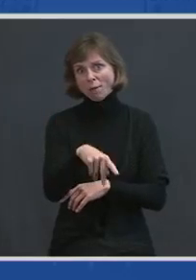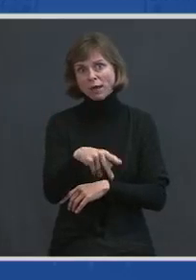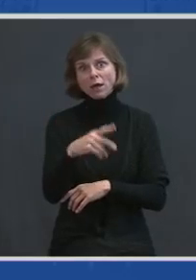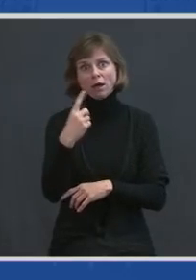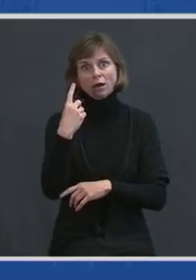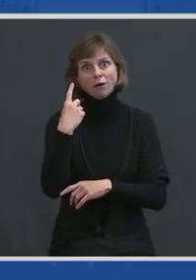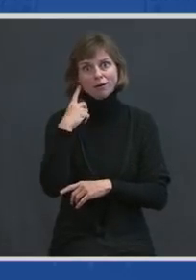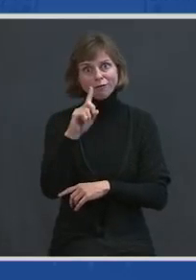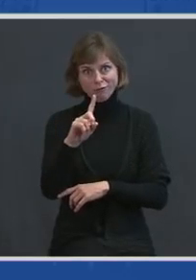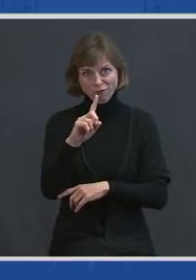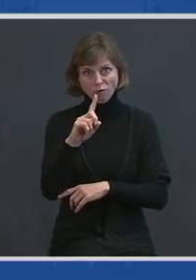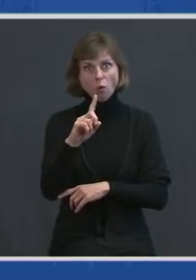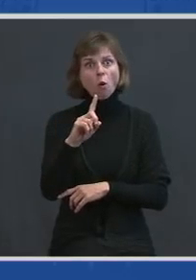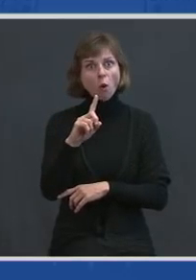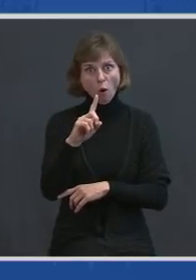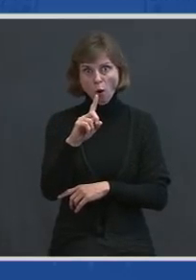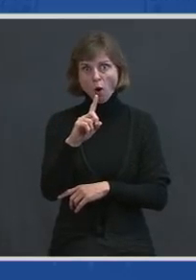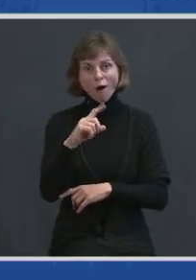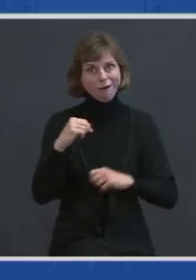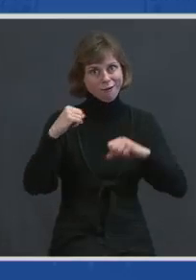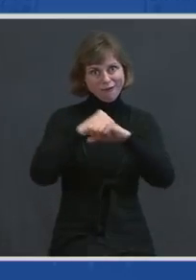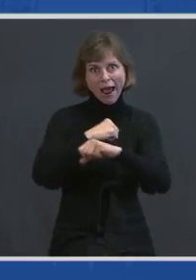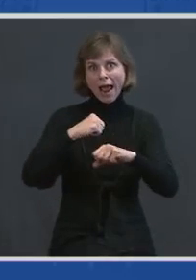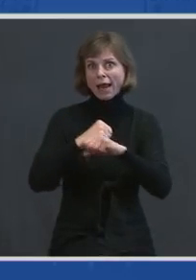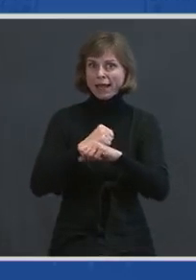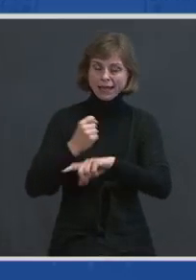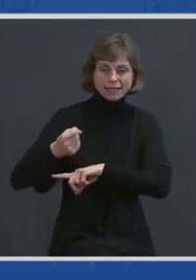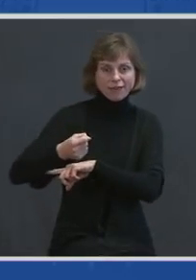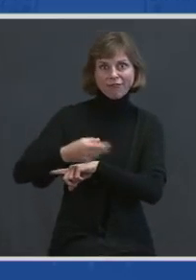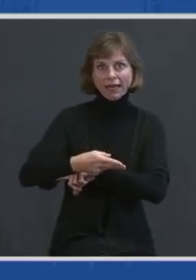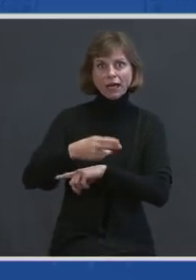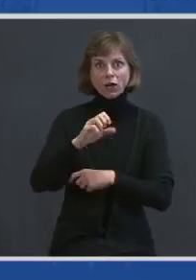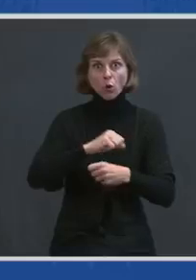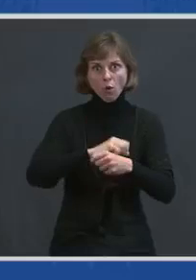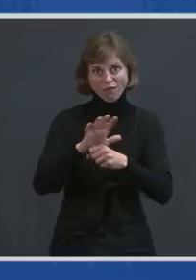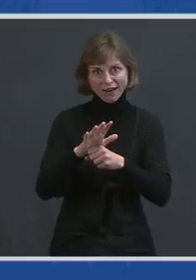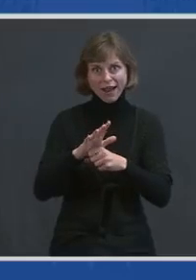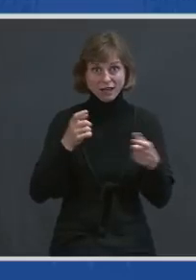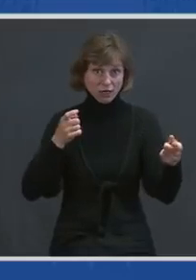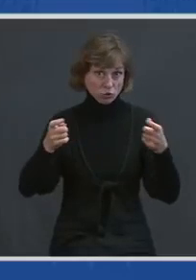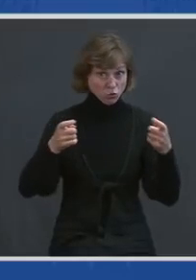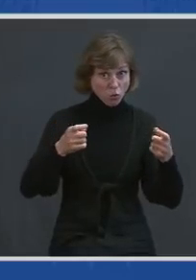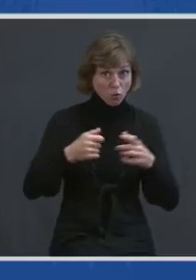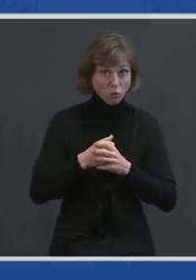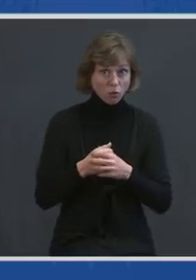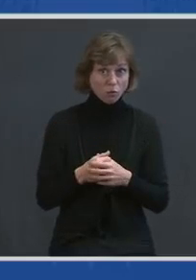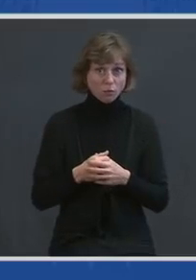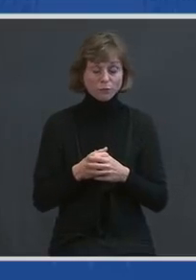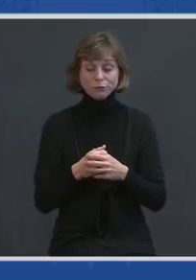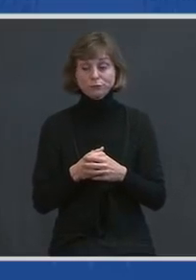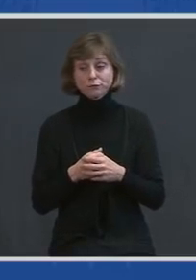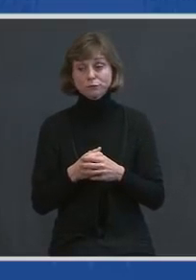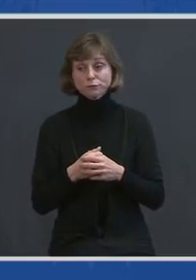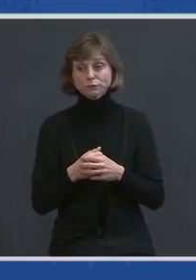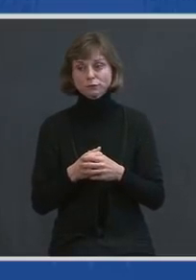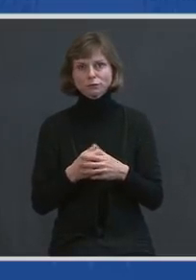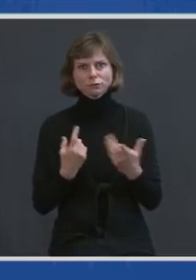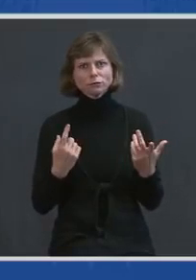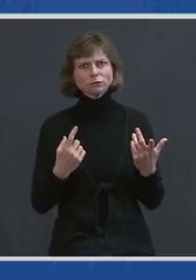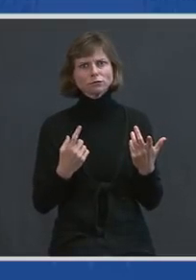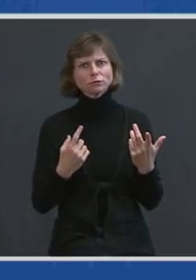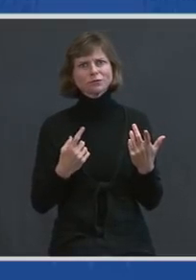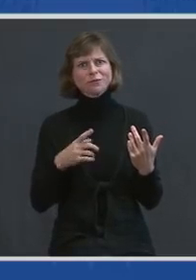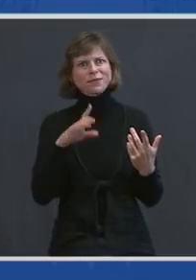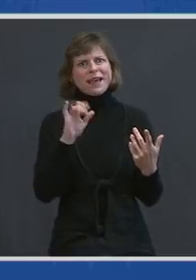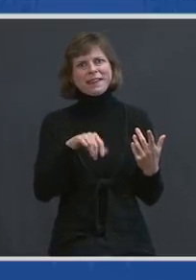upper hand against COVID-19 and getting under control. That isn't some academic discussion. It's about